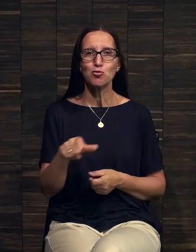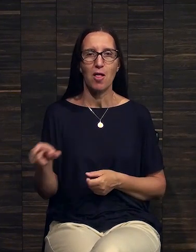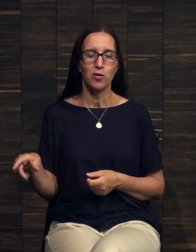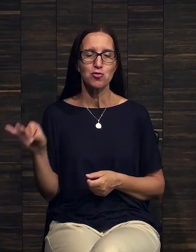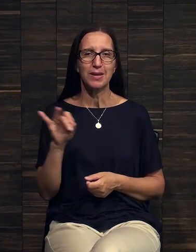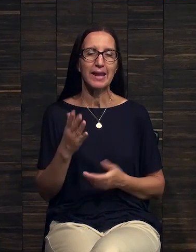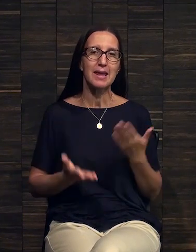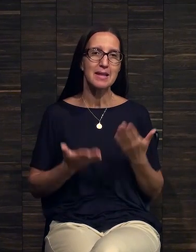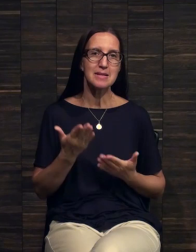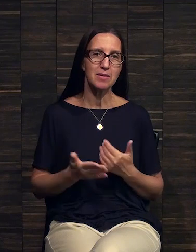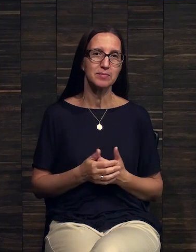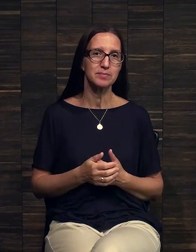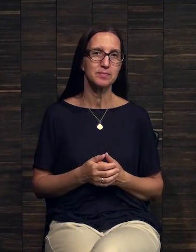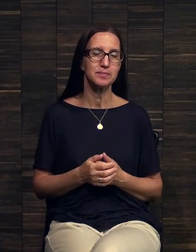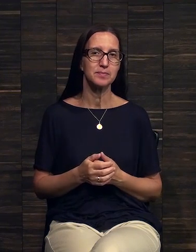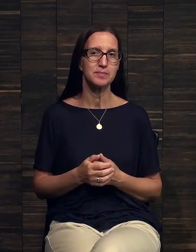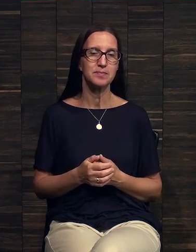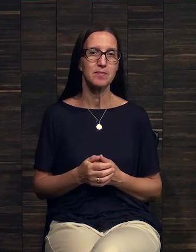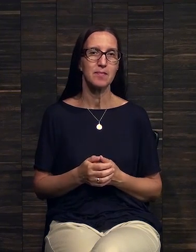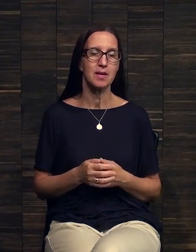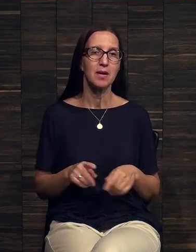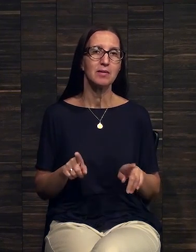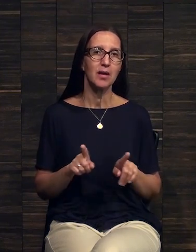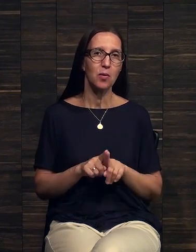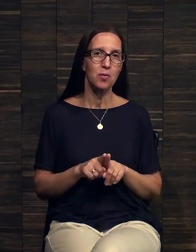human-like manner. And